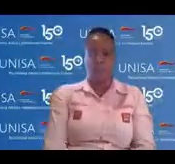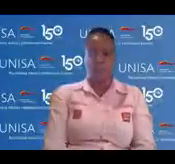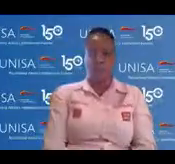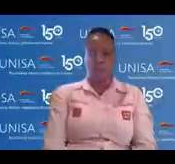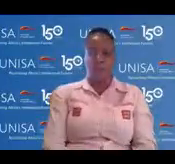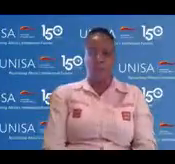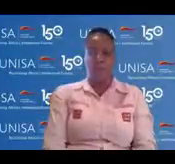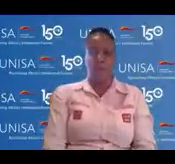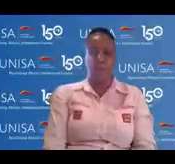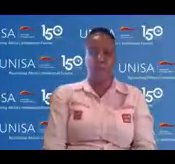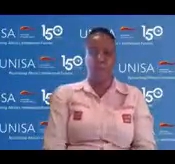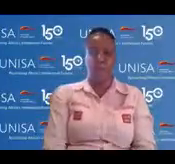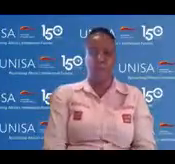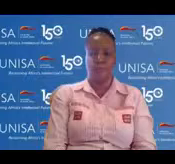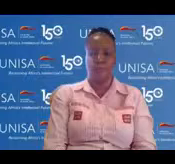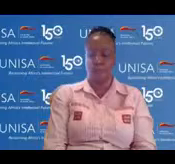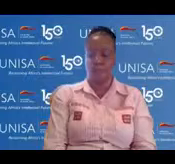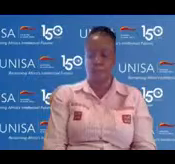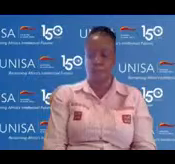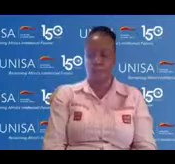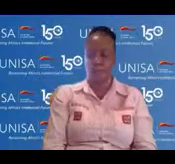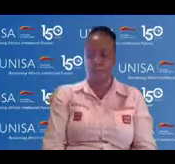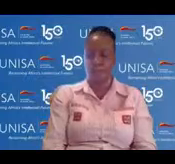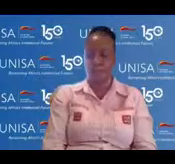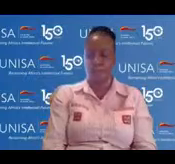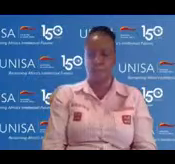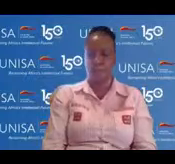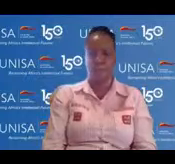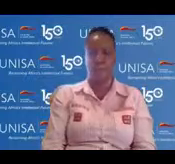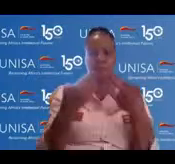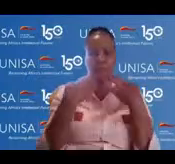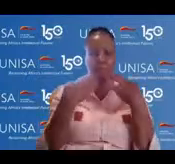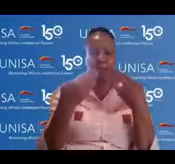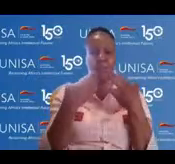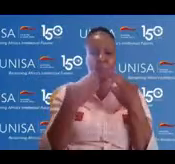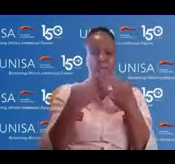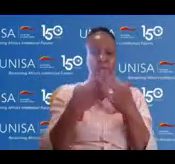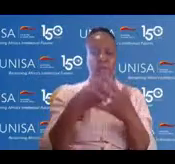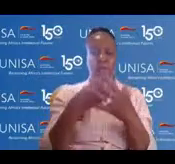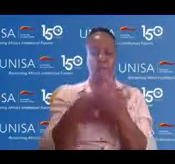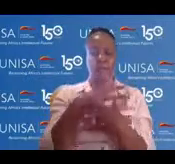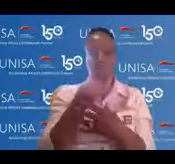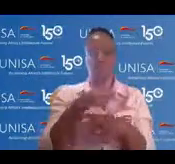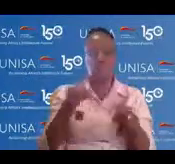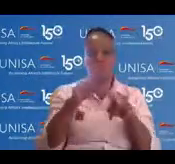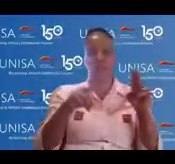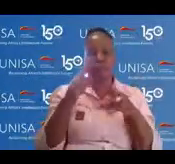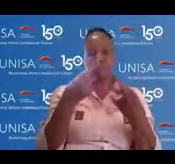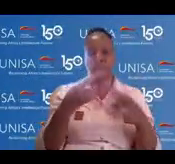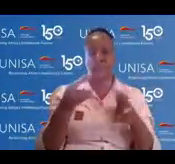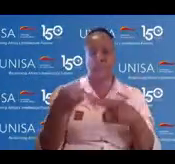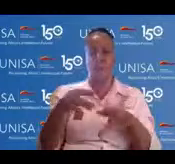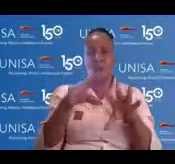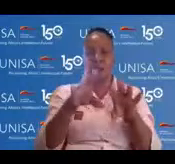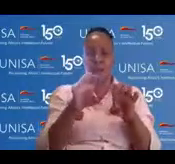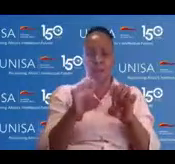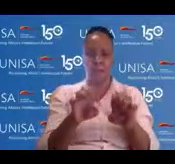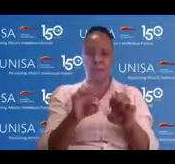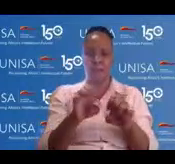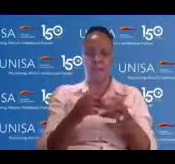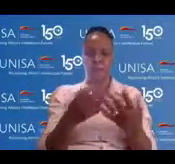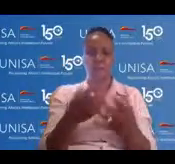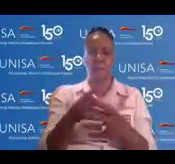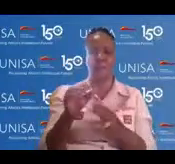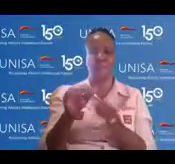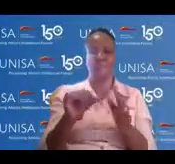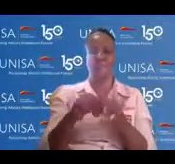Thank you, Jessica. So students, now that you know your proctoring tools, the exam into why integrity is so important, let's just